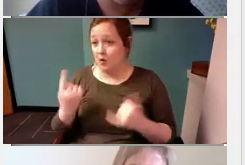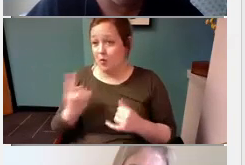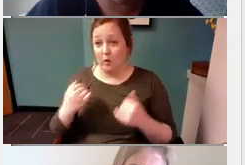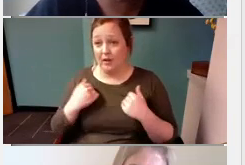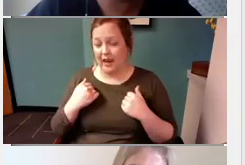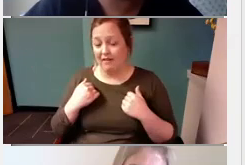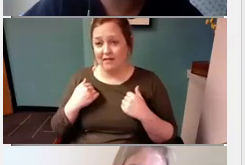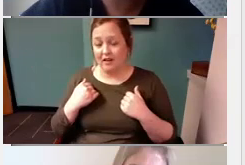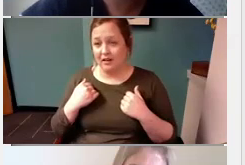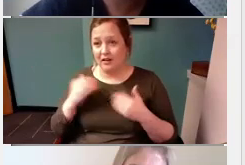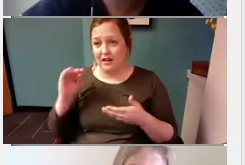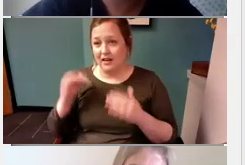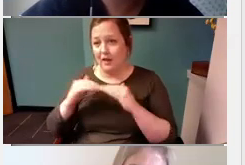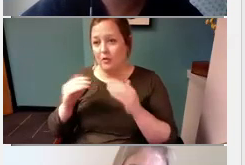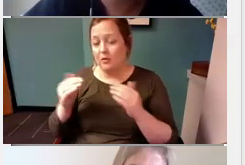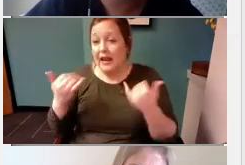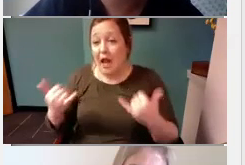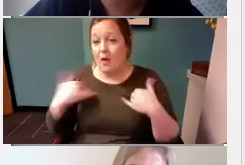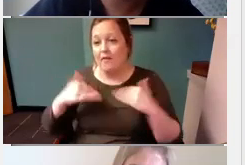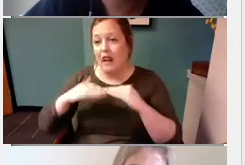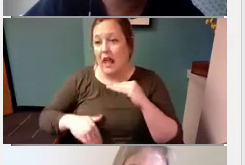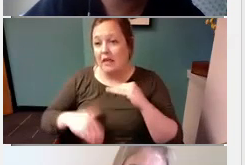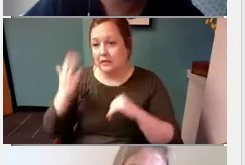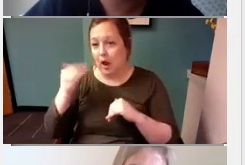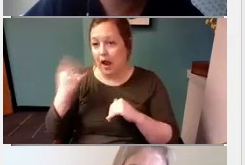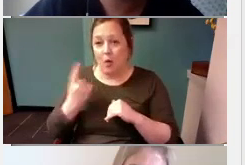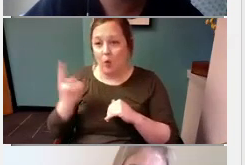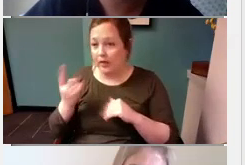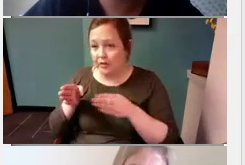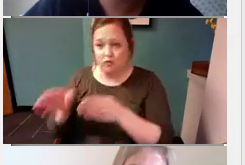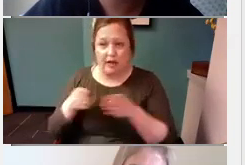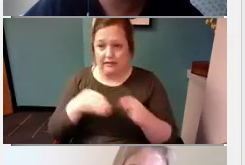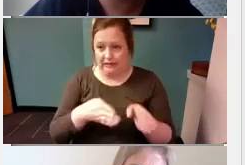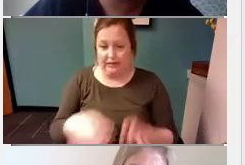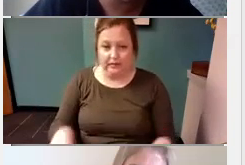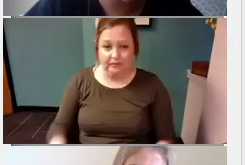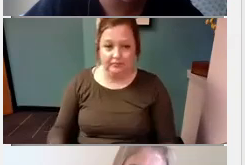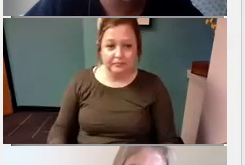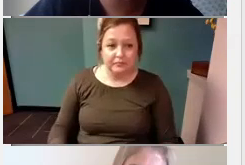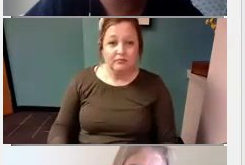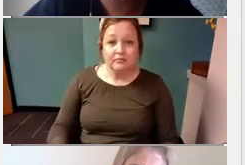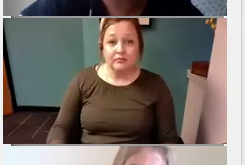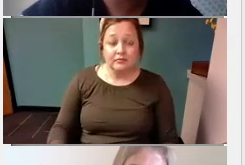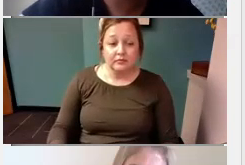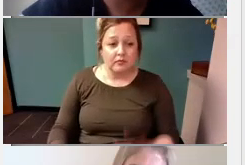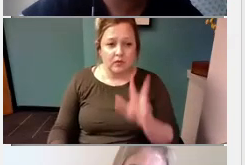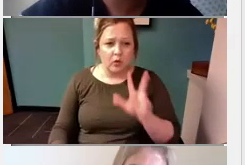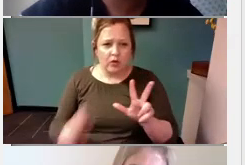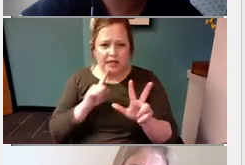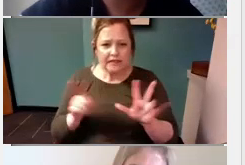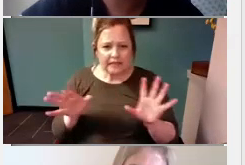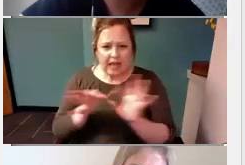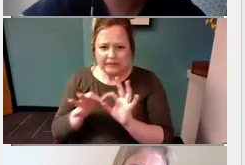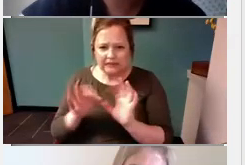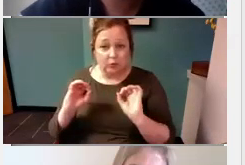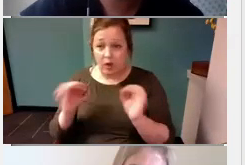2 is only connected to 4, so this becomes this. 3 is connected to nothing, so 3 is